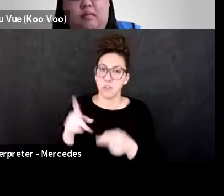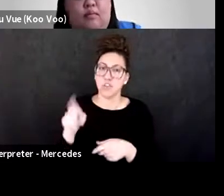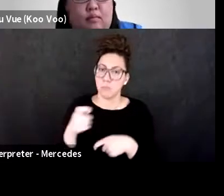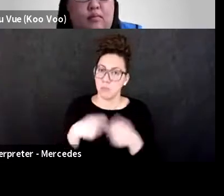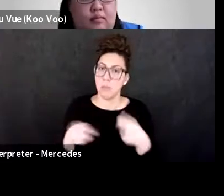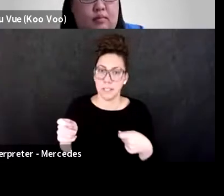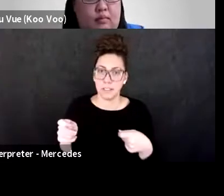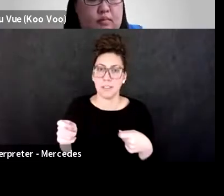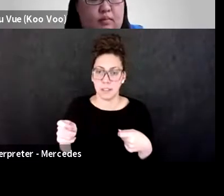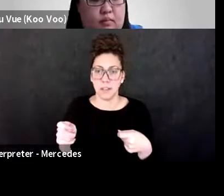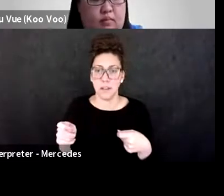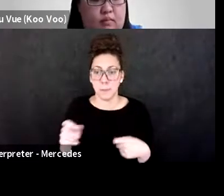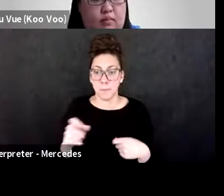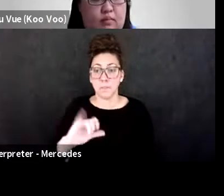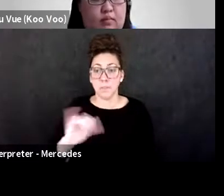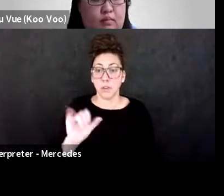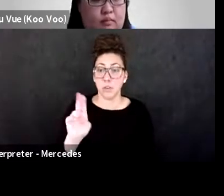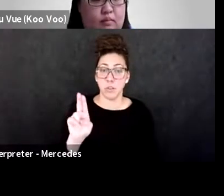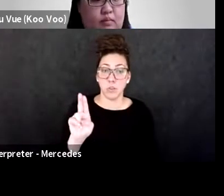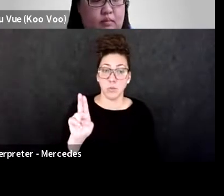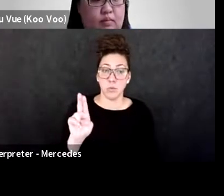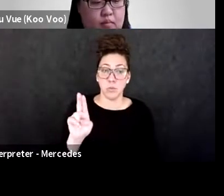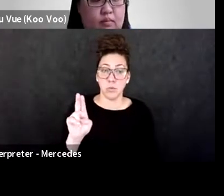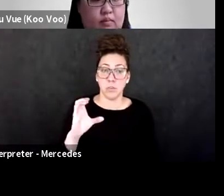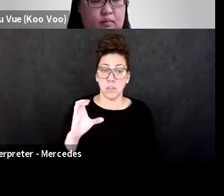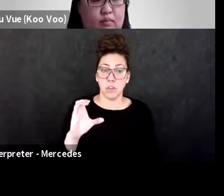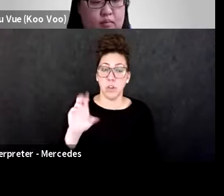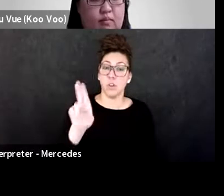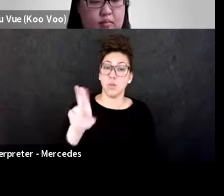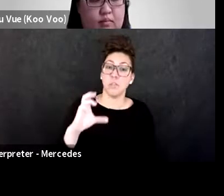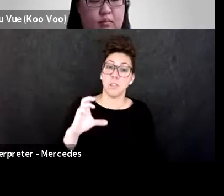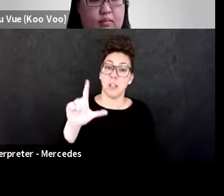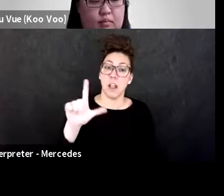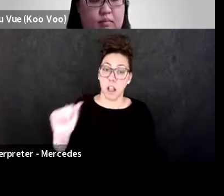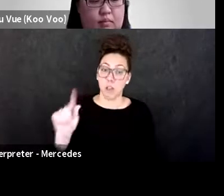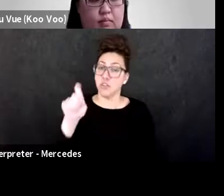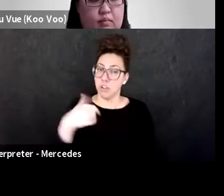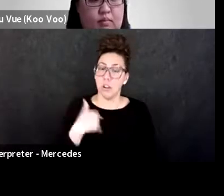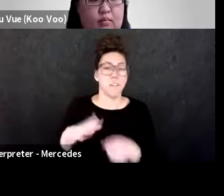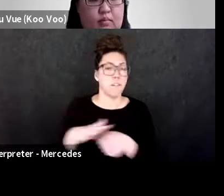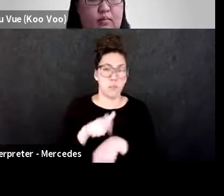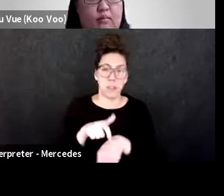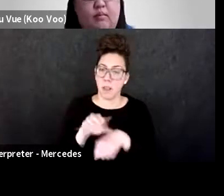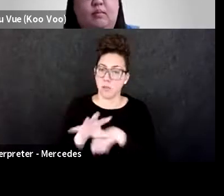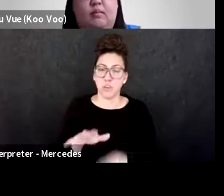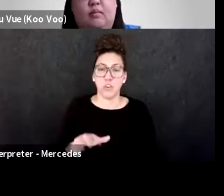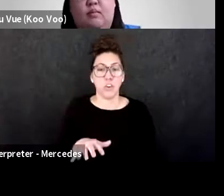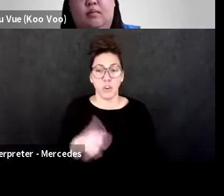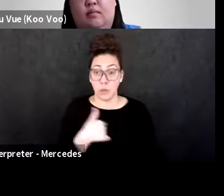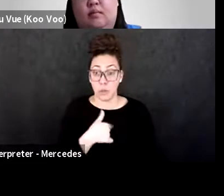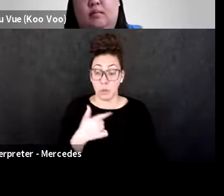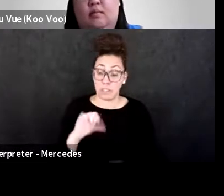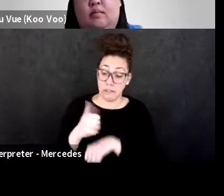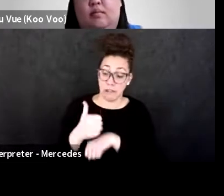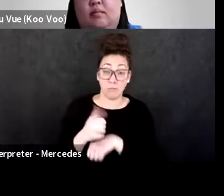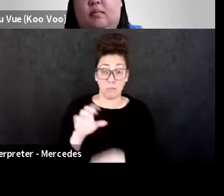replaced. Also, the UCA program should have a full 100% full-time counselor. When we created that, Debbie